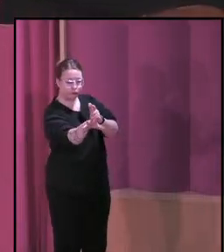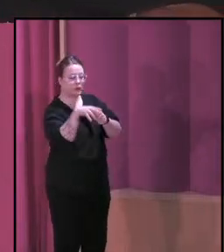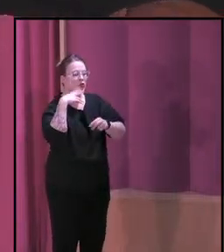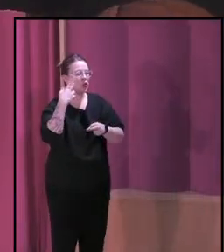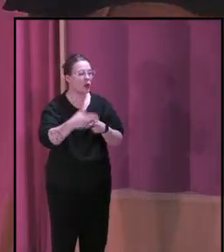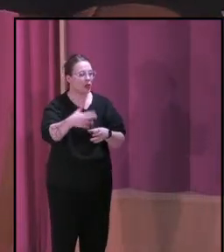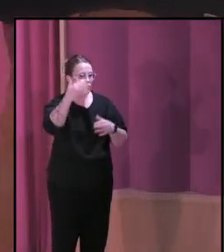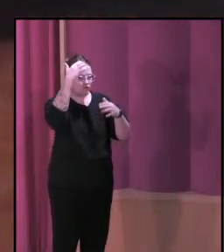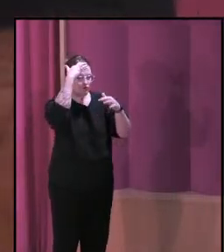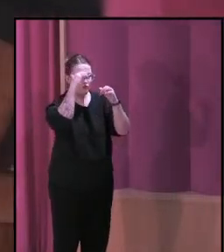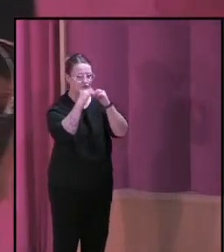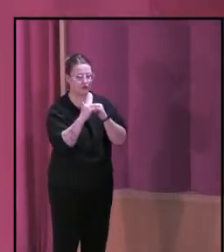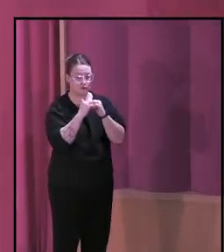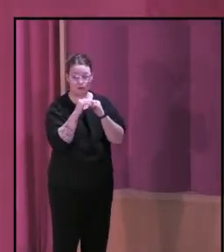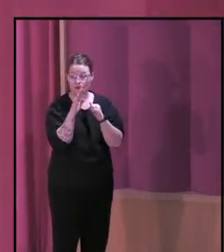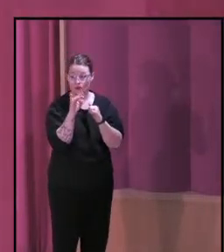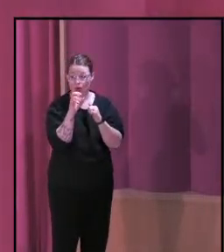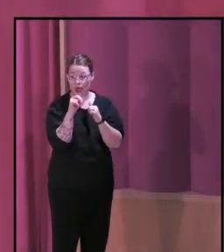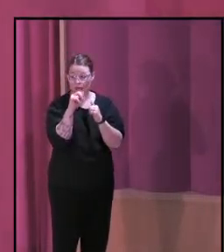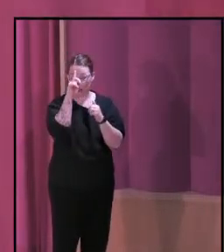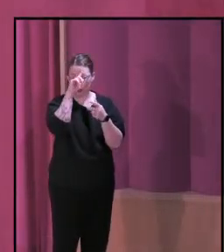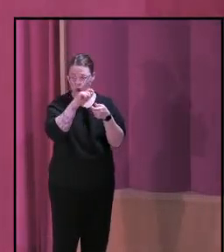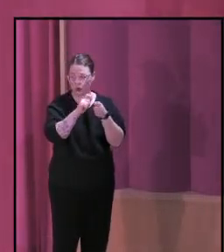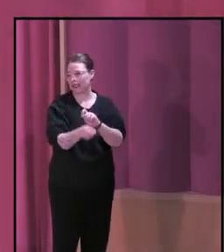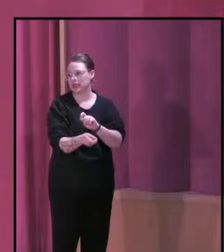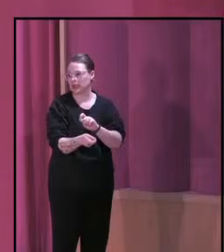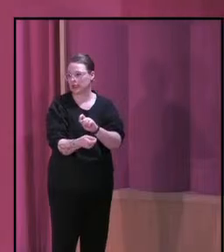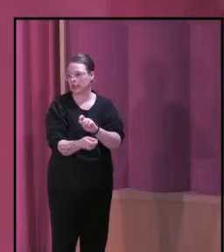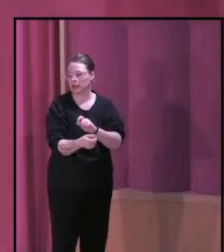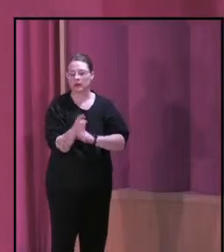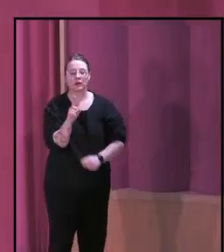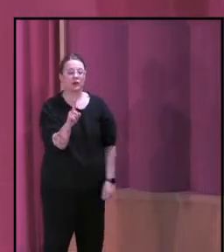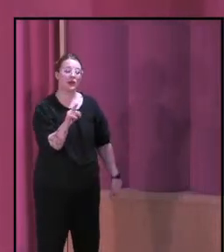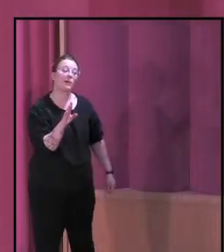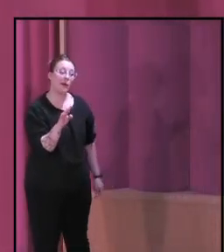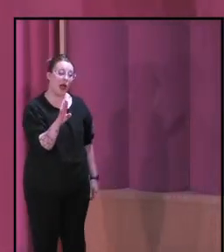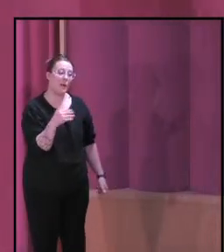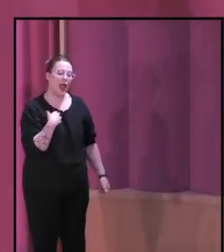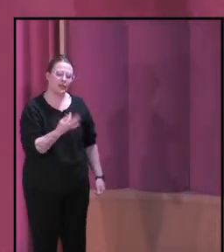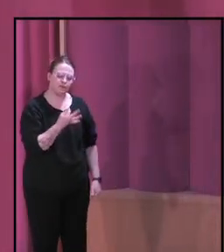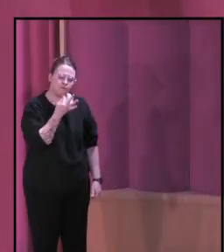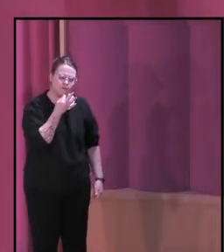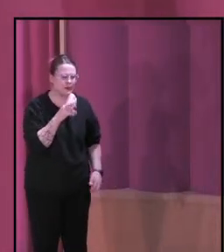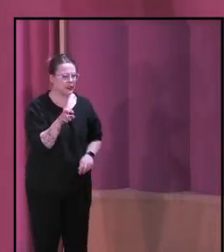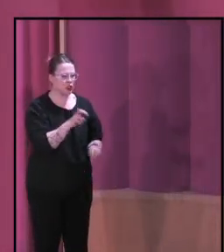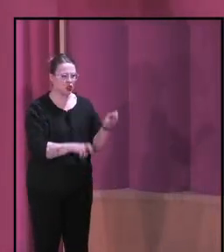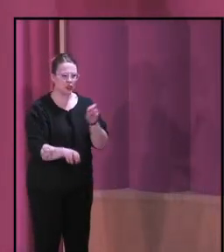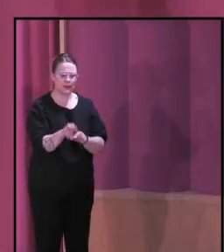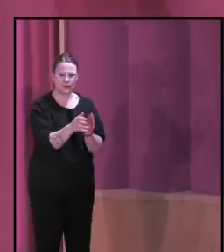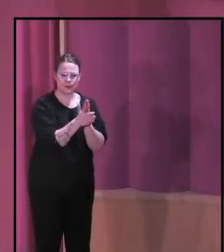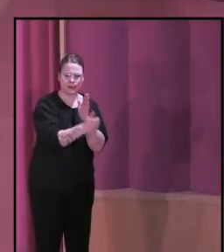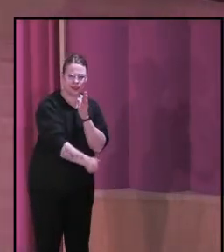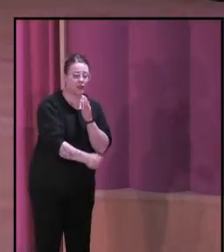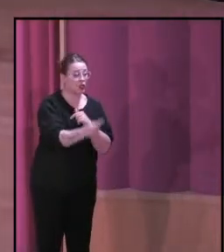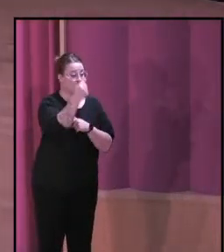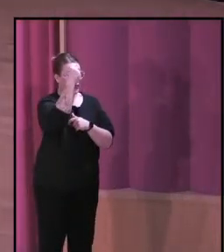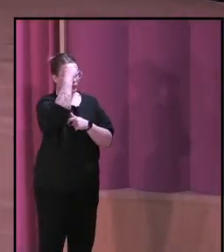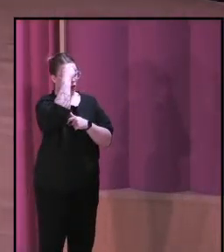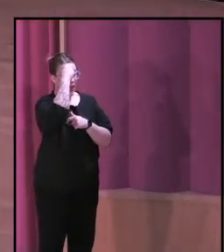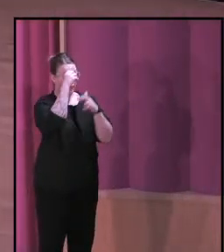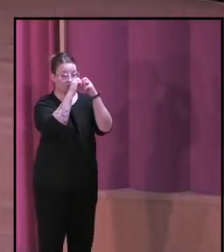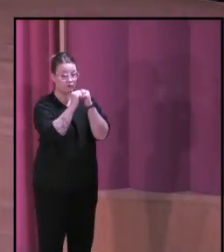Twister. However, due to Bob's vast circus experience, his brain could be twisted no further than it already